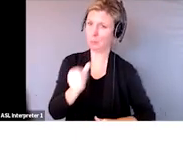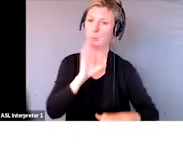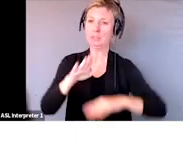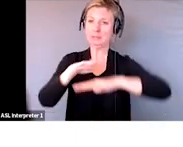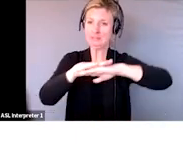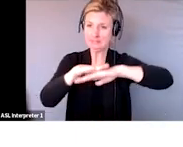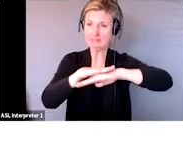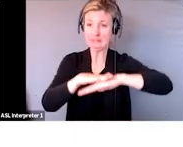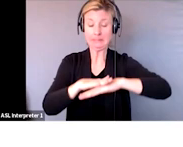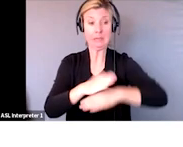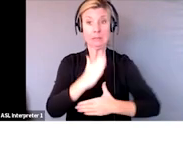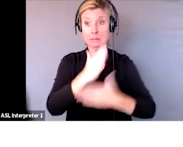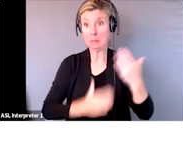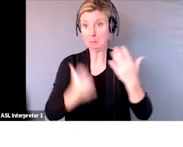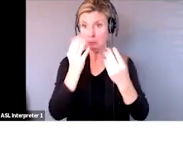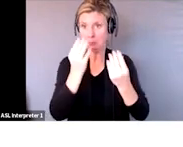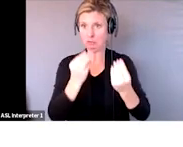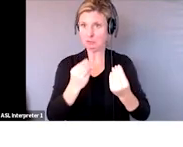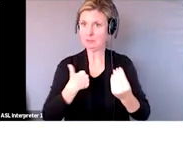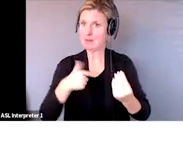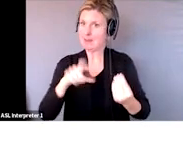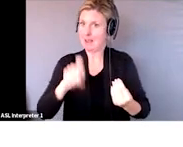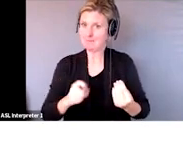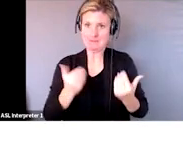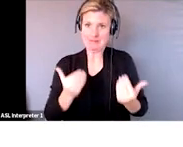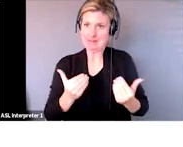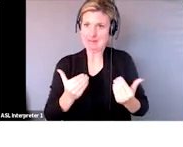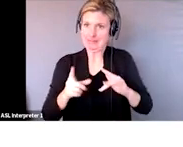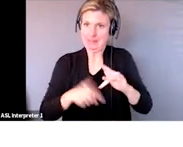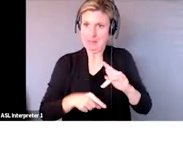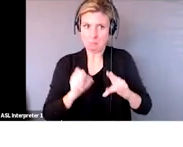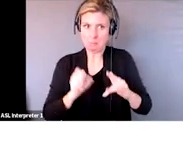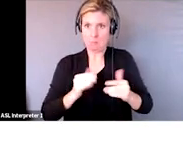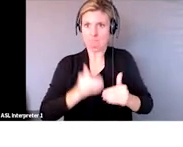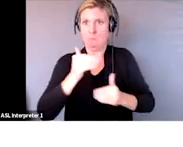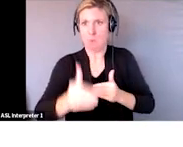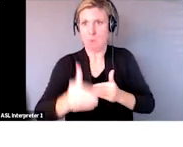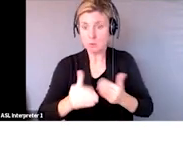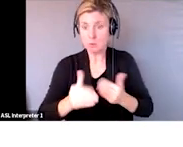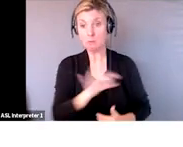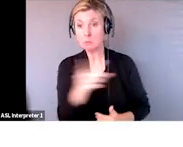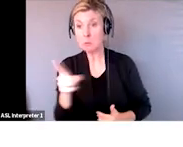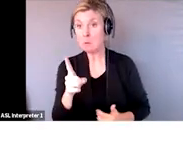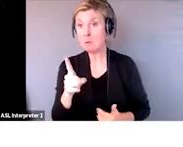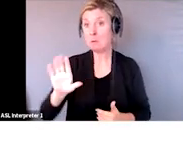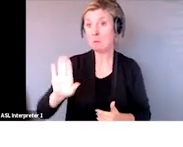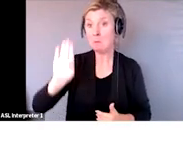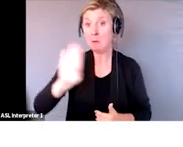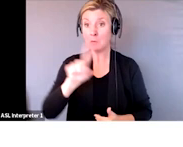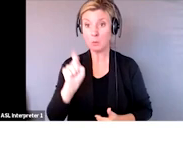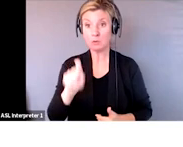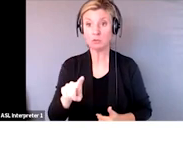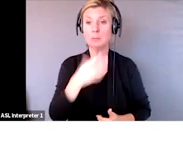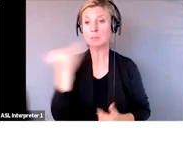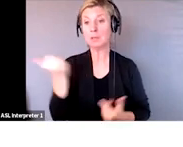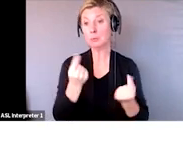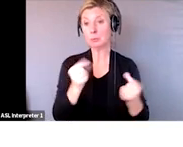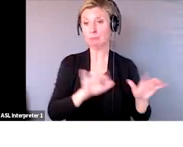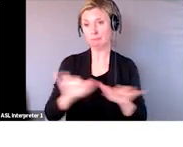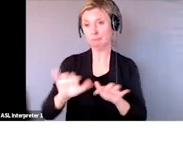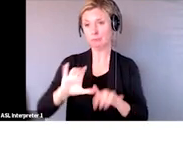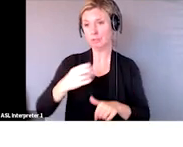be covered. And if you do have any questions, either you can ask them in the chat, or you can contact us